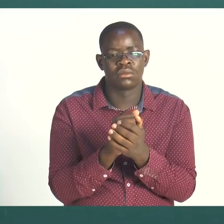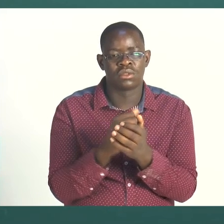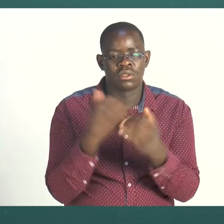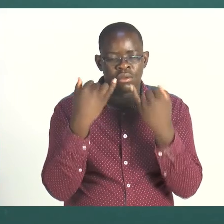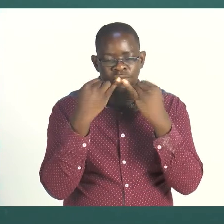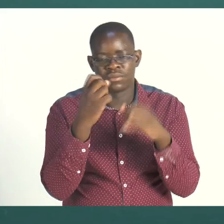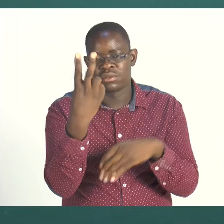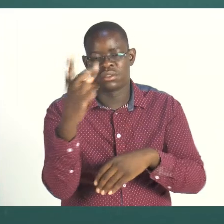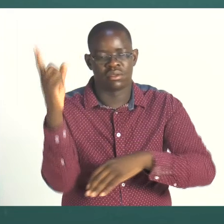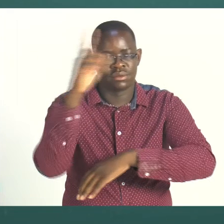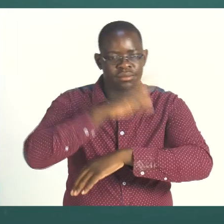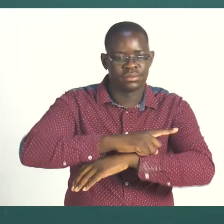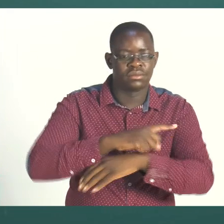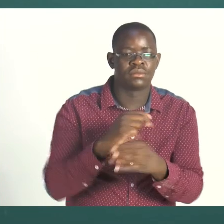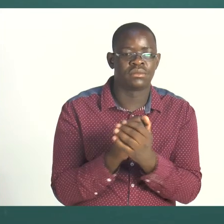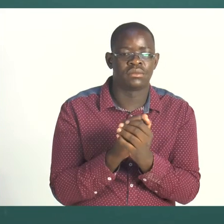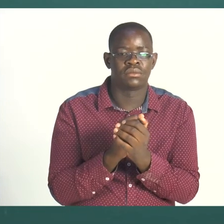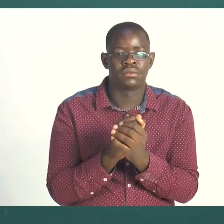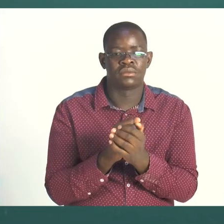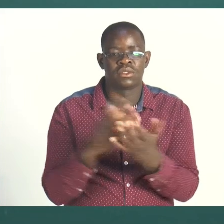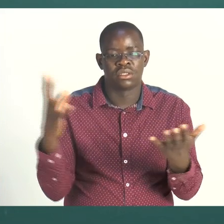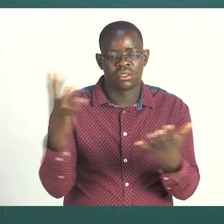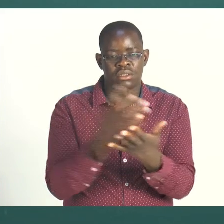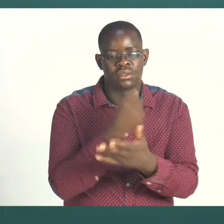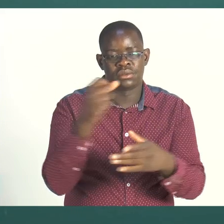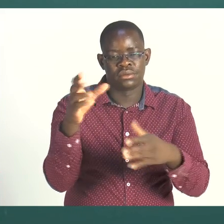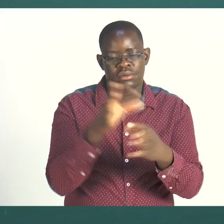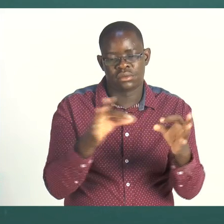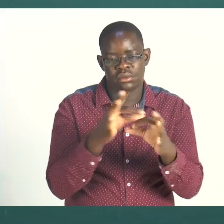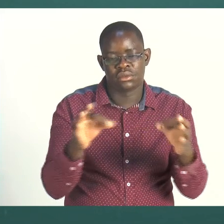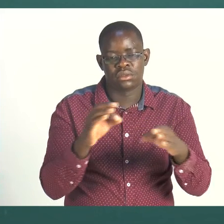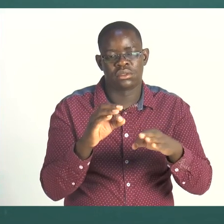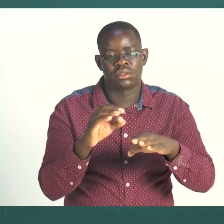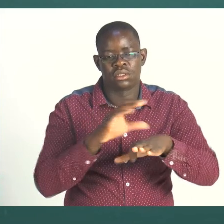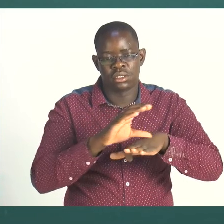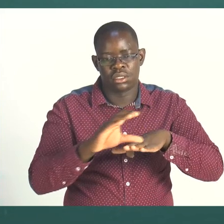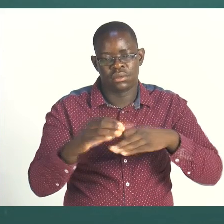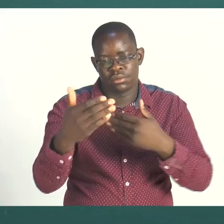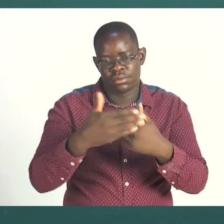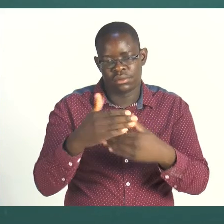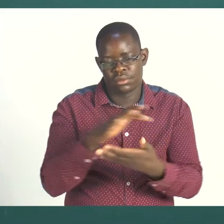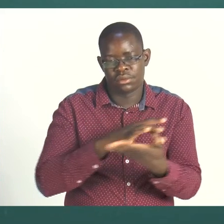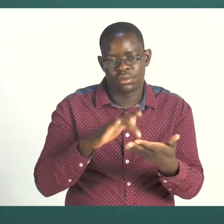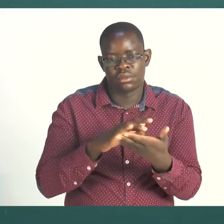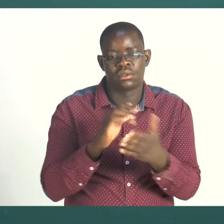winner within 3 days. The winner can collect the prize at the NAM call center nearest to